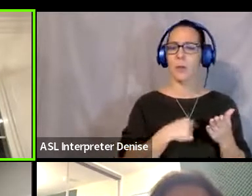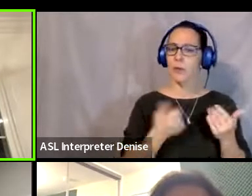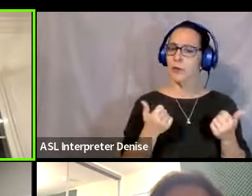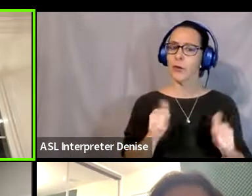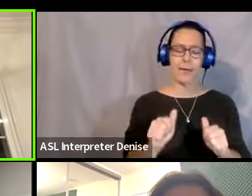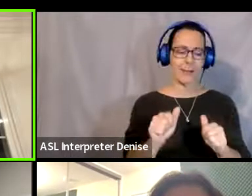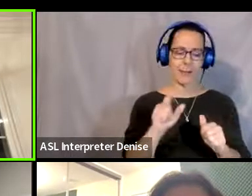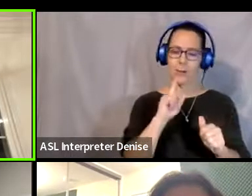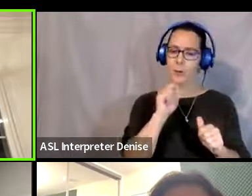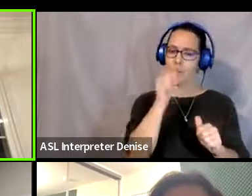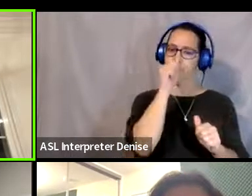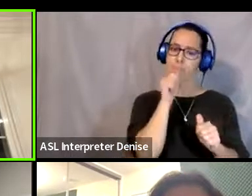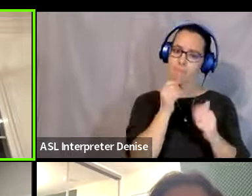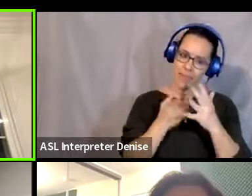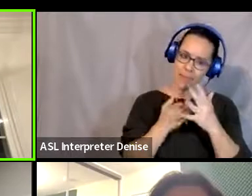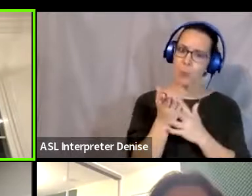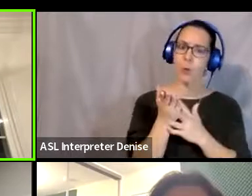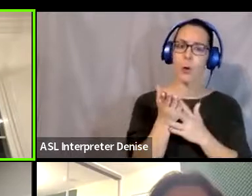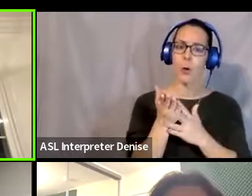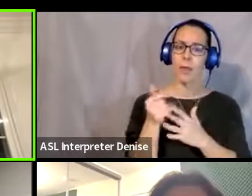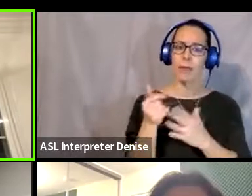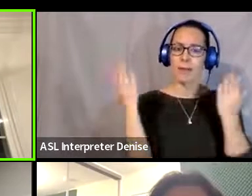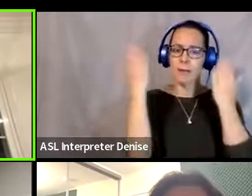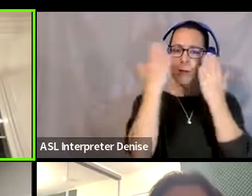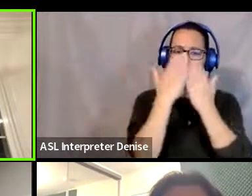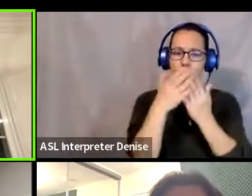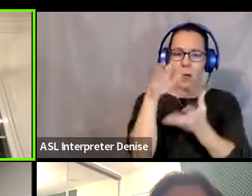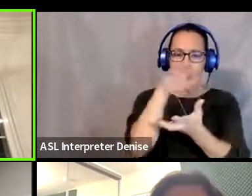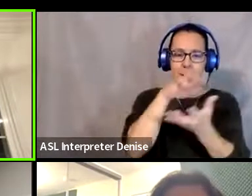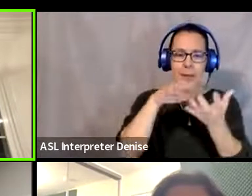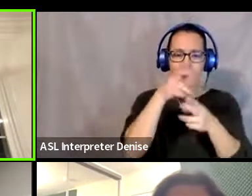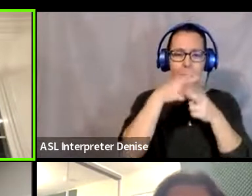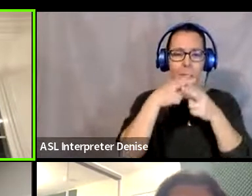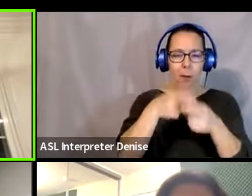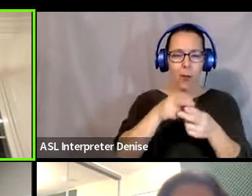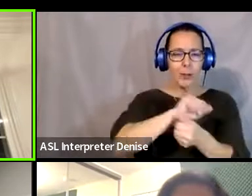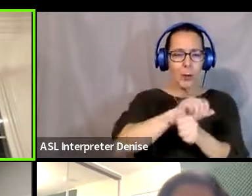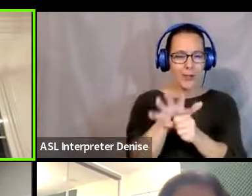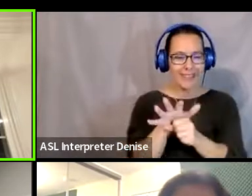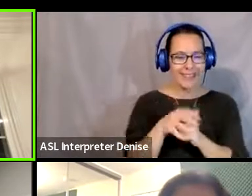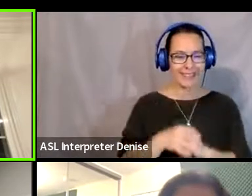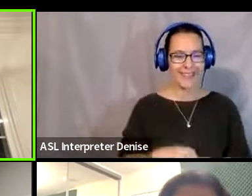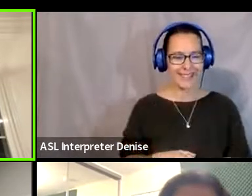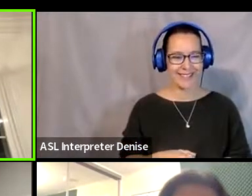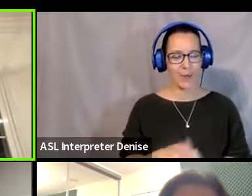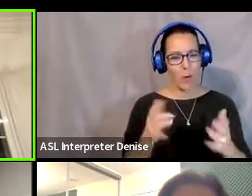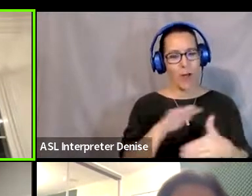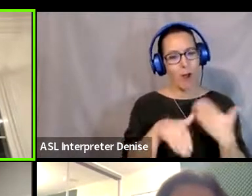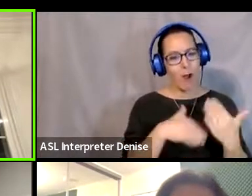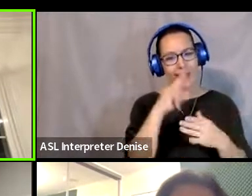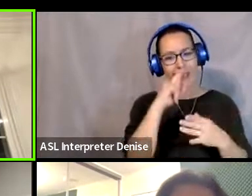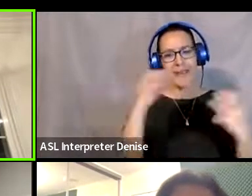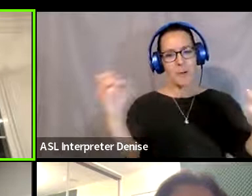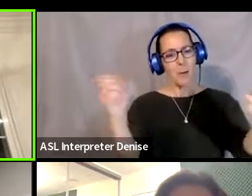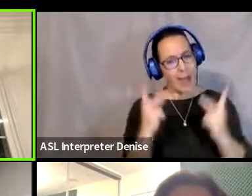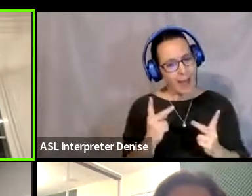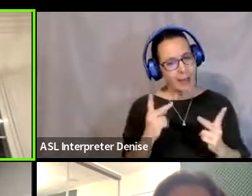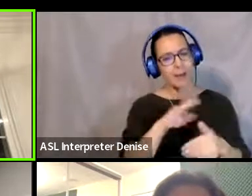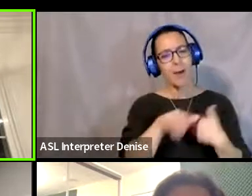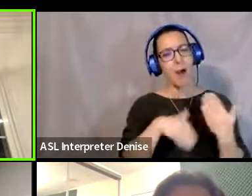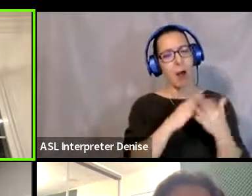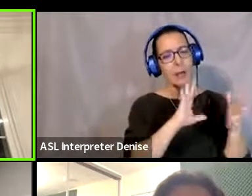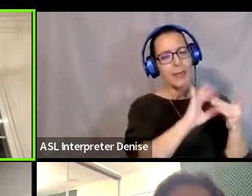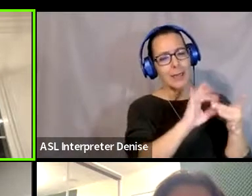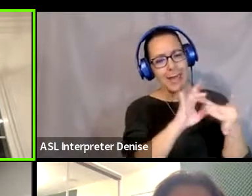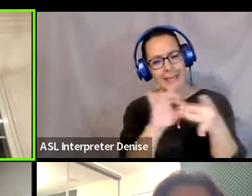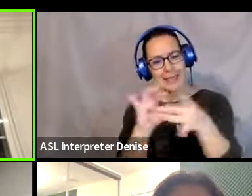through this dark cloud of COVID and get all of our kids back and get them connected and giving